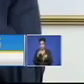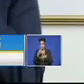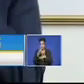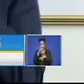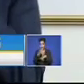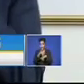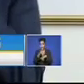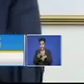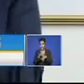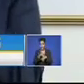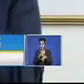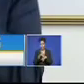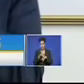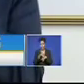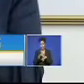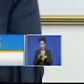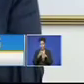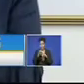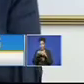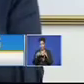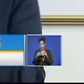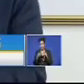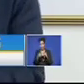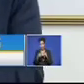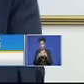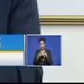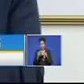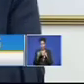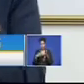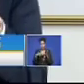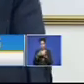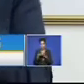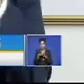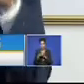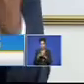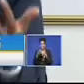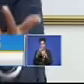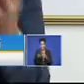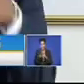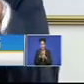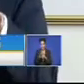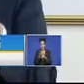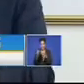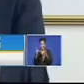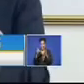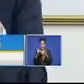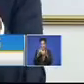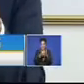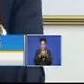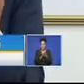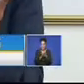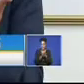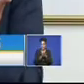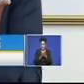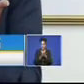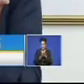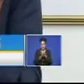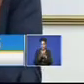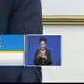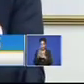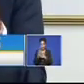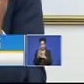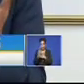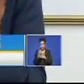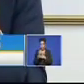of criminal attacks or involvement of the American tourists versus our population is very